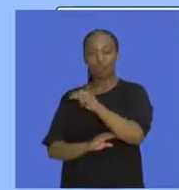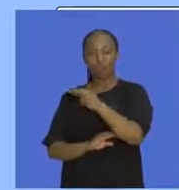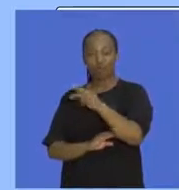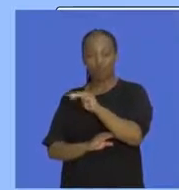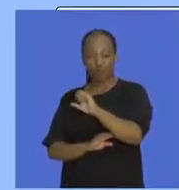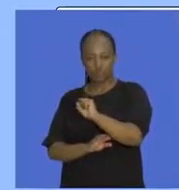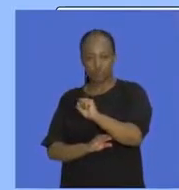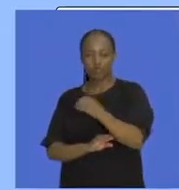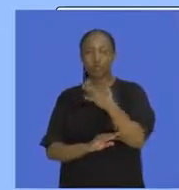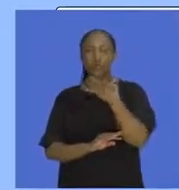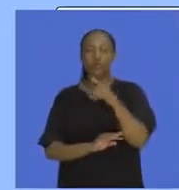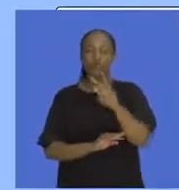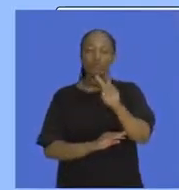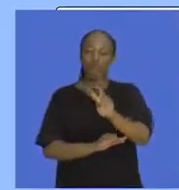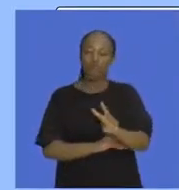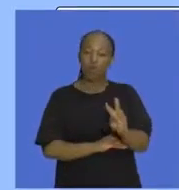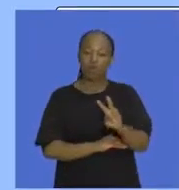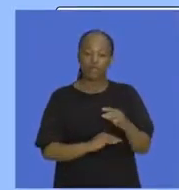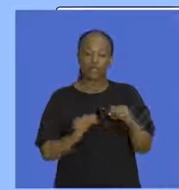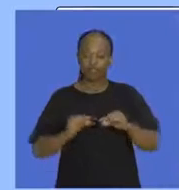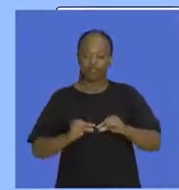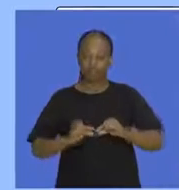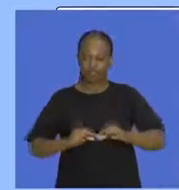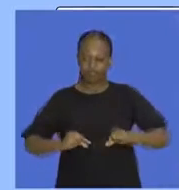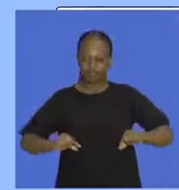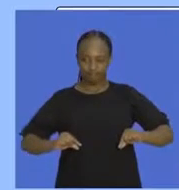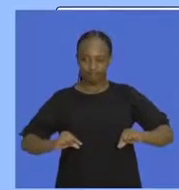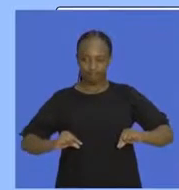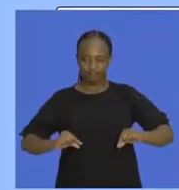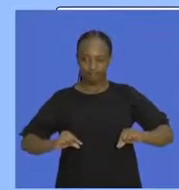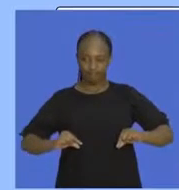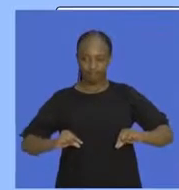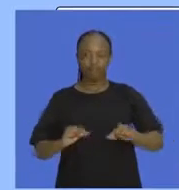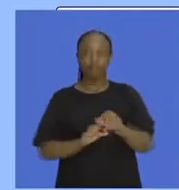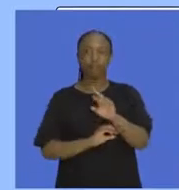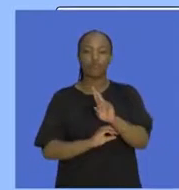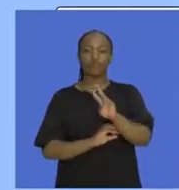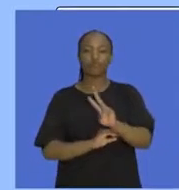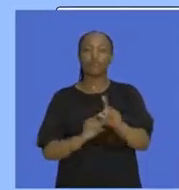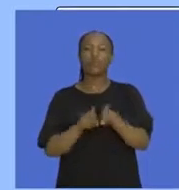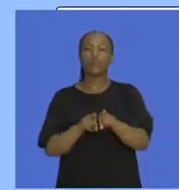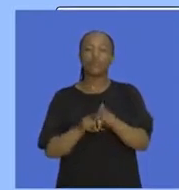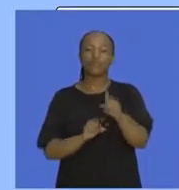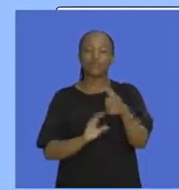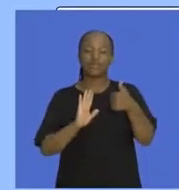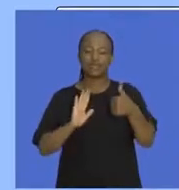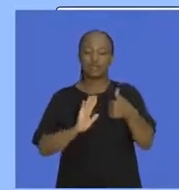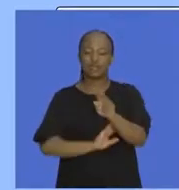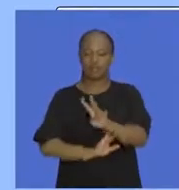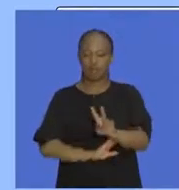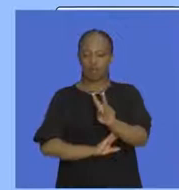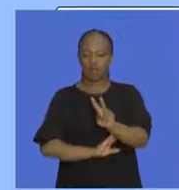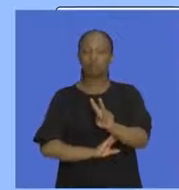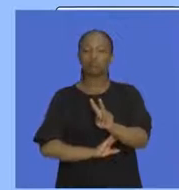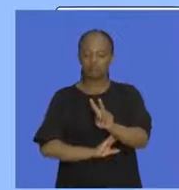ohms, okay? And then the voltage across, or the potential difference across R2 is also equal to 6